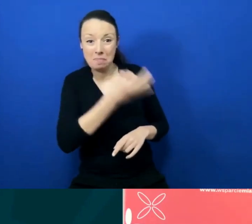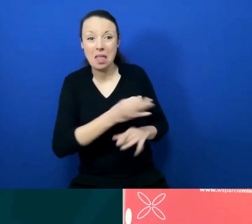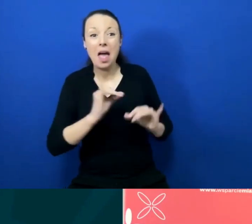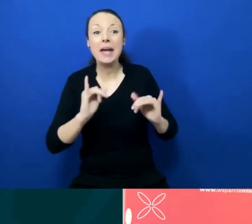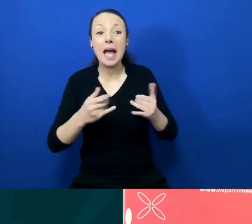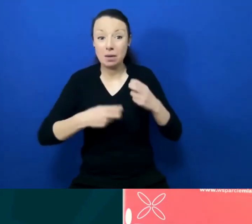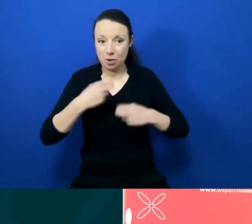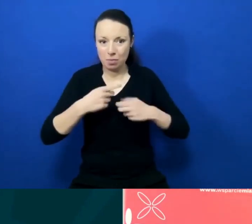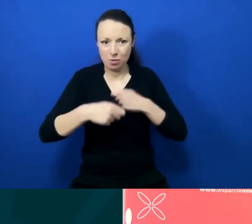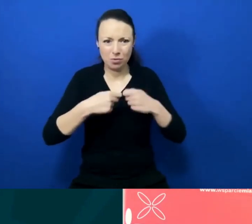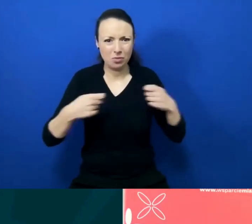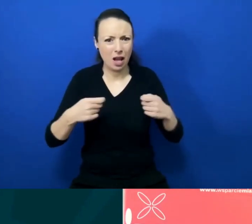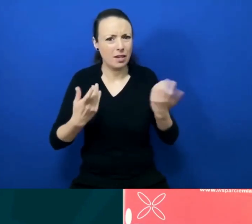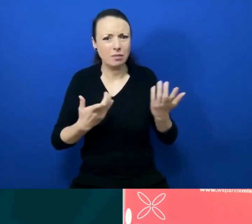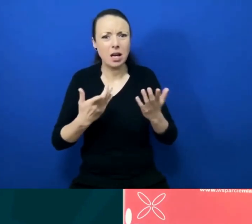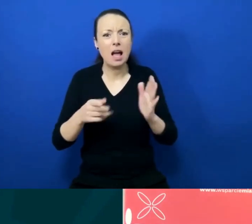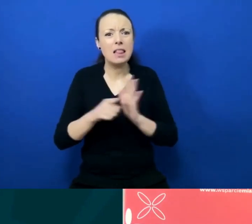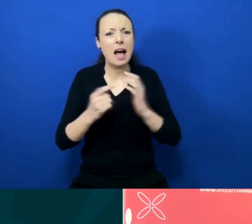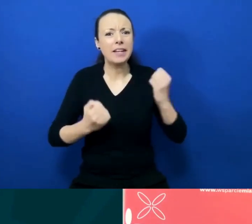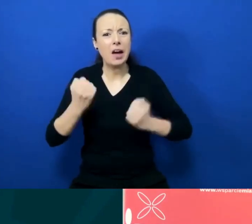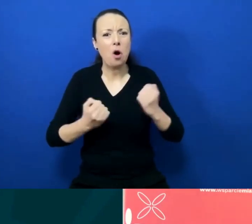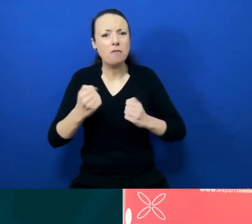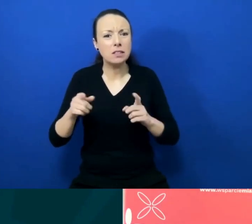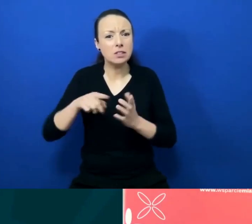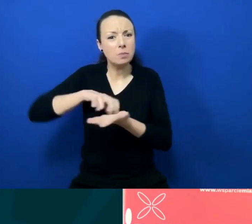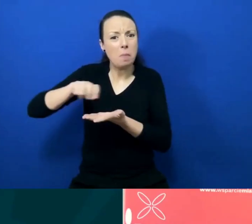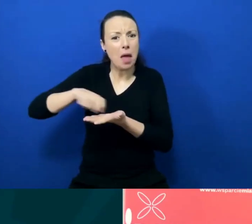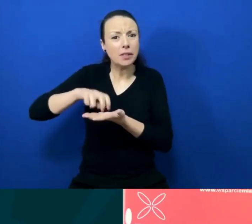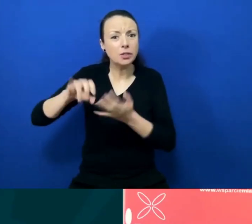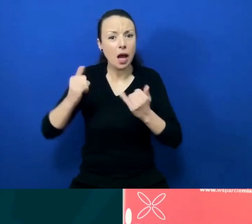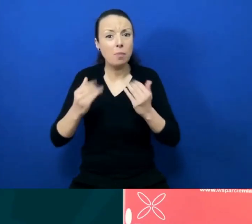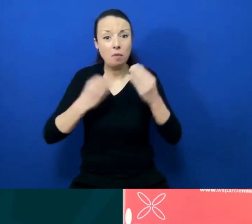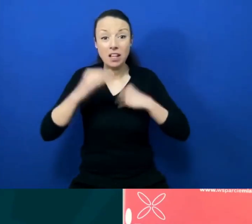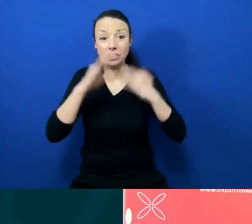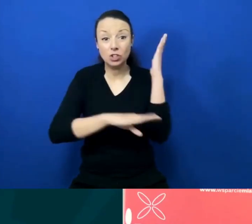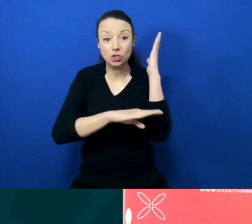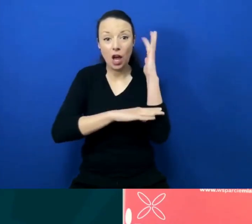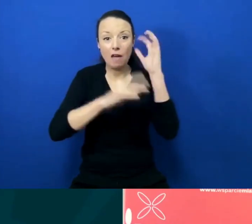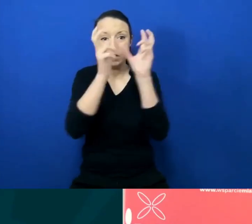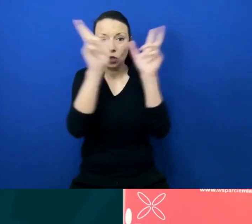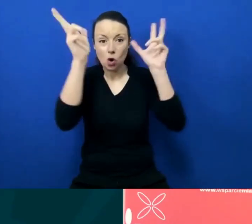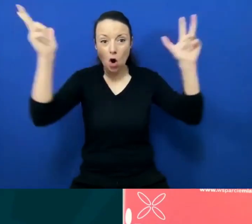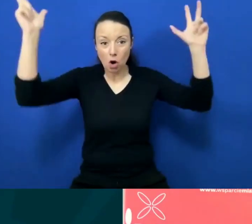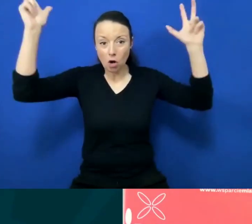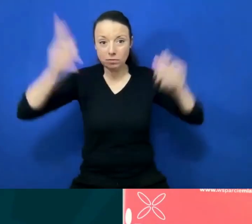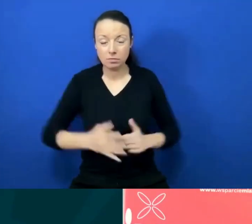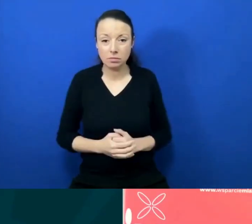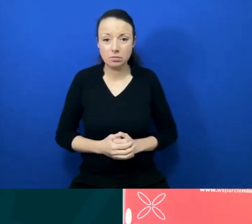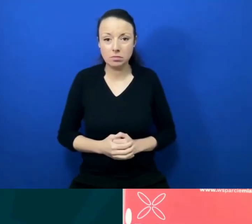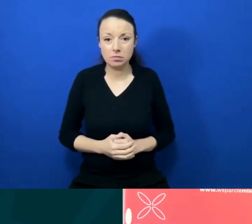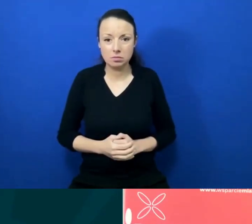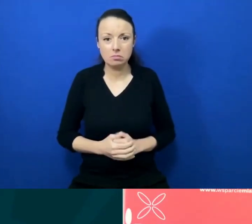and pedestrians, because more trees give some challenges, for example,